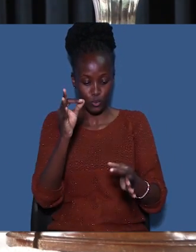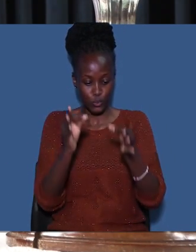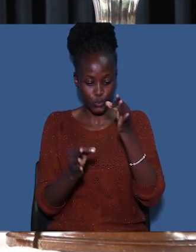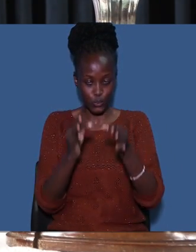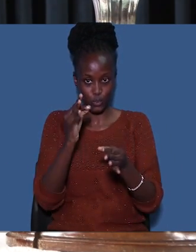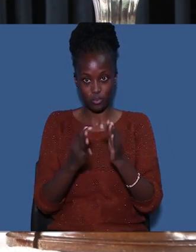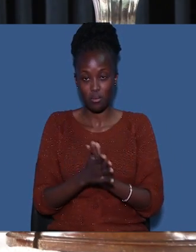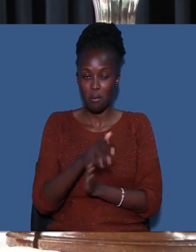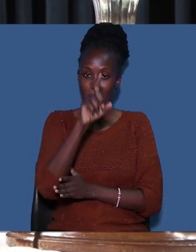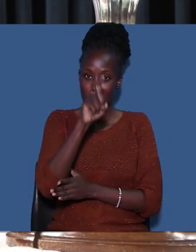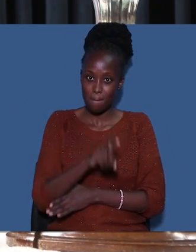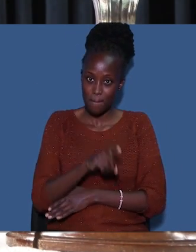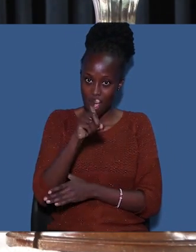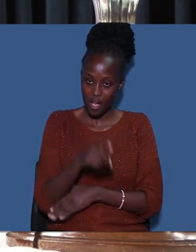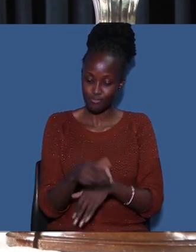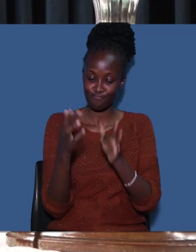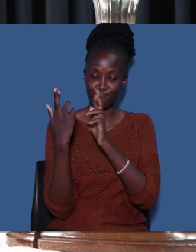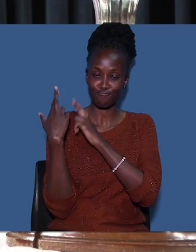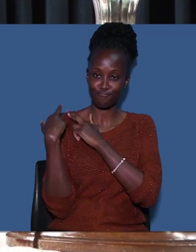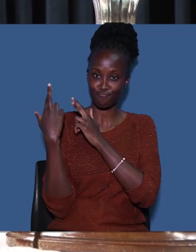land. We need to be responsible,